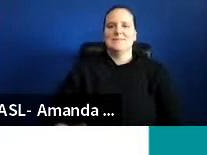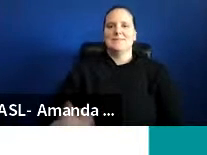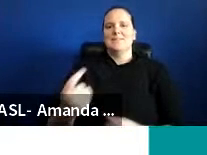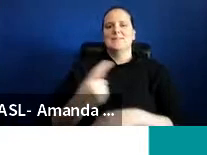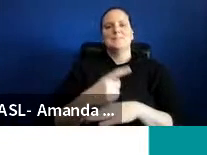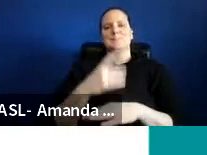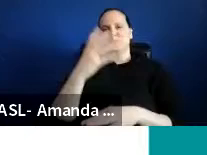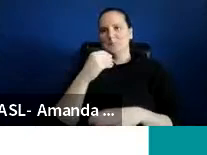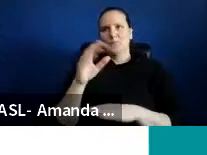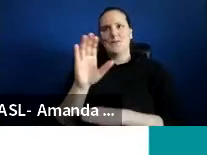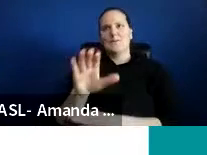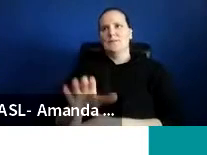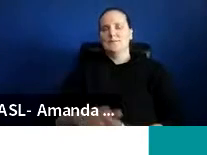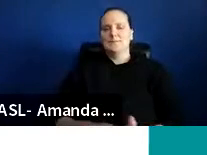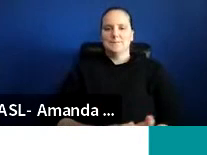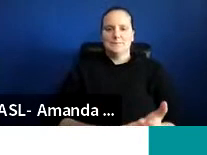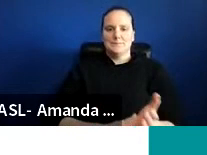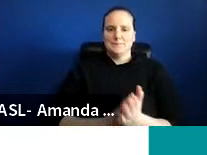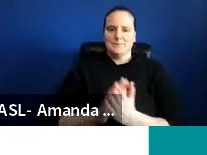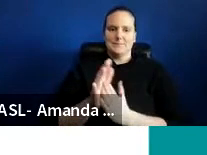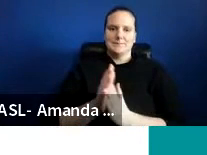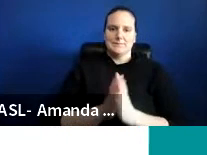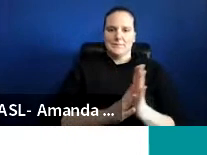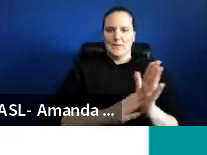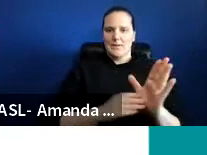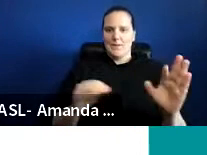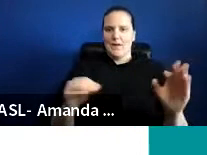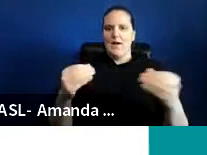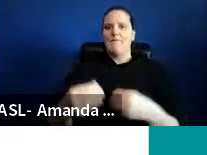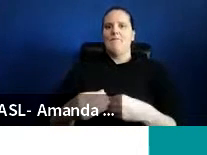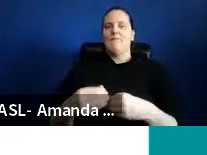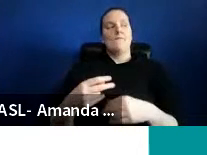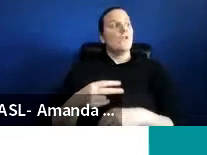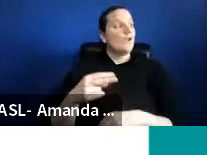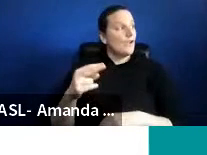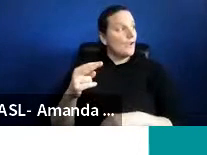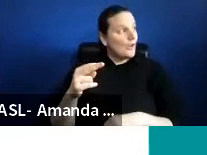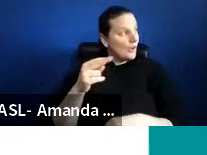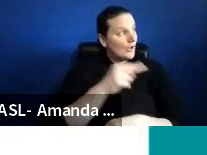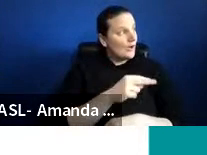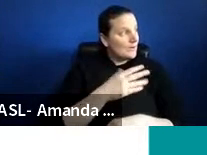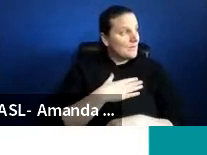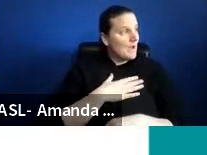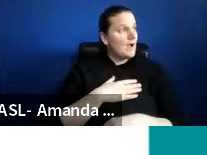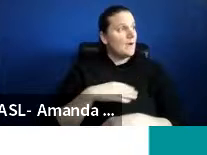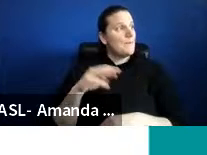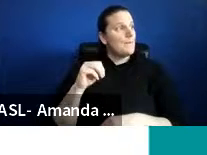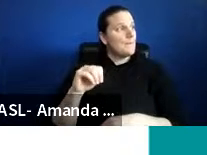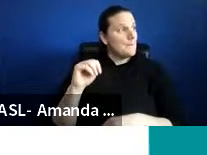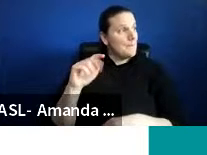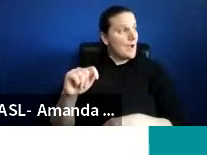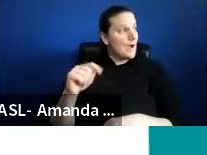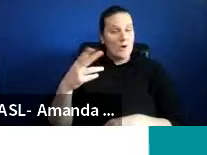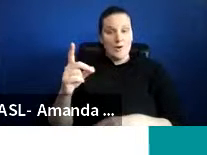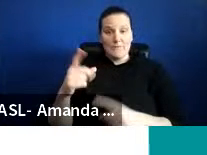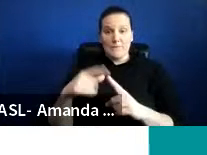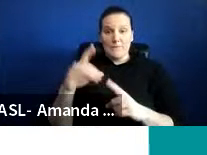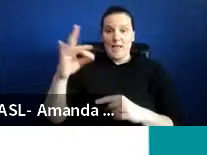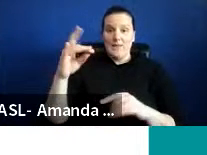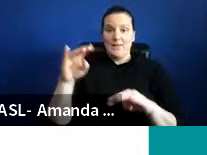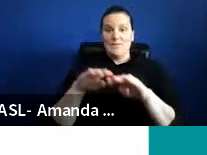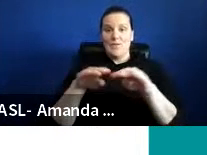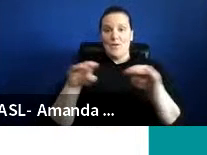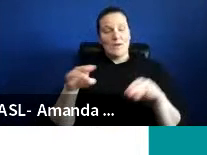beautiful afternoon. I'm in my office at Portland State, and I'm looking right out at Mount Hood from the 8th floor. I wish we